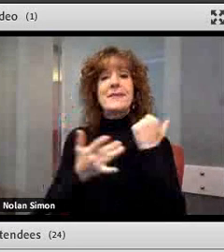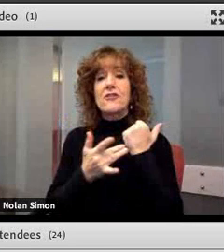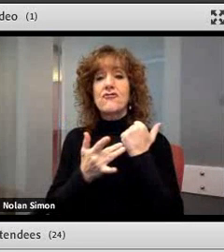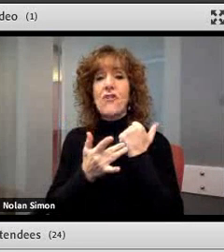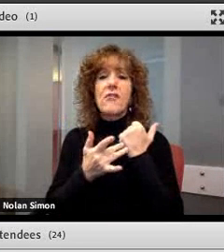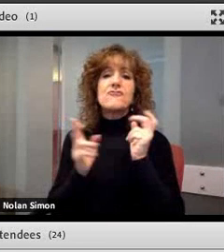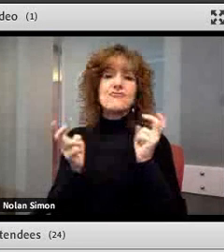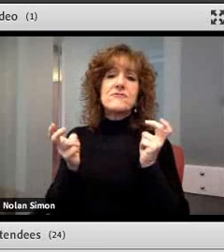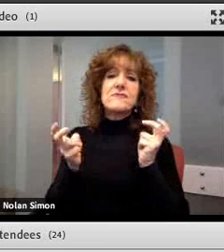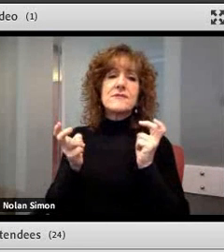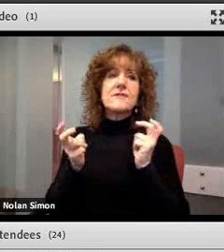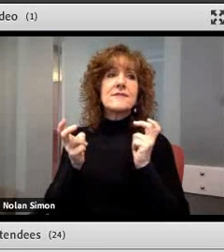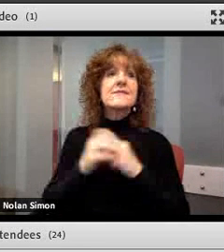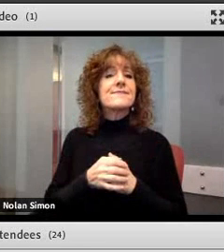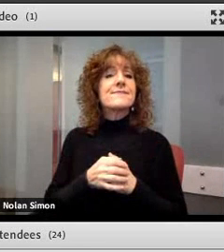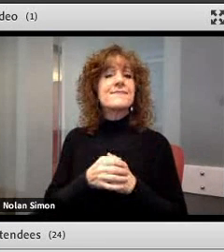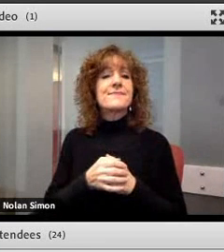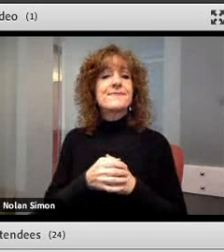technology.